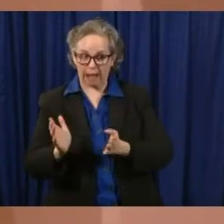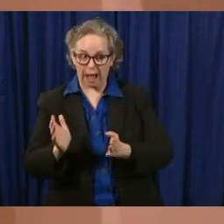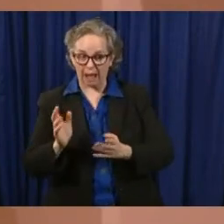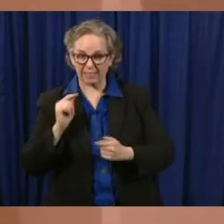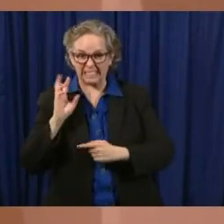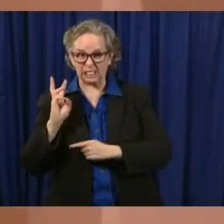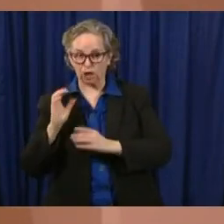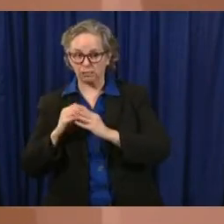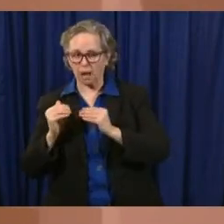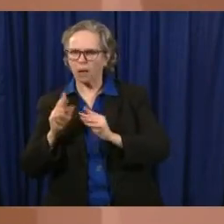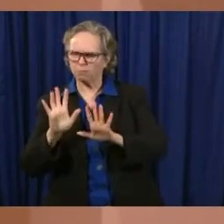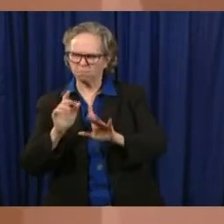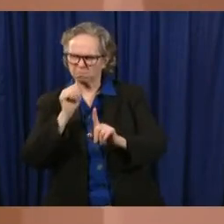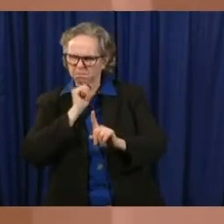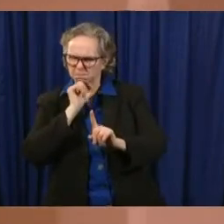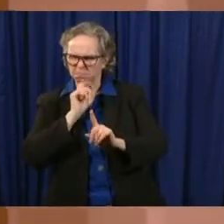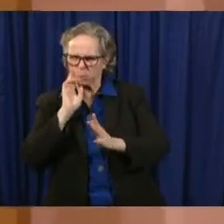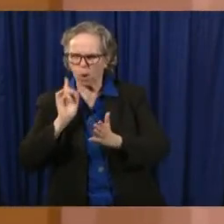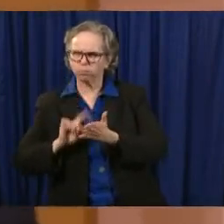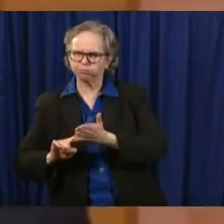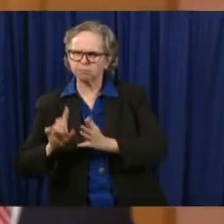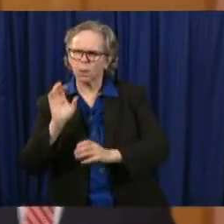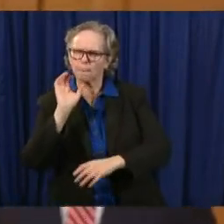news conference. Thank you.